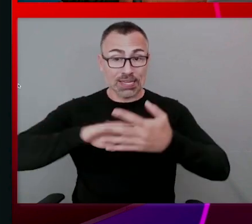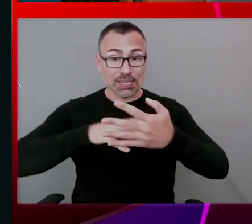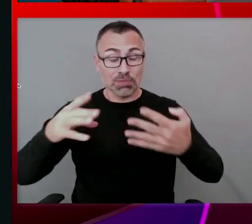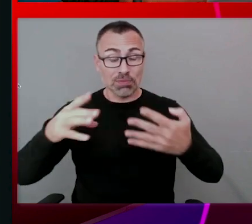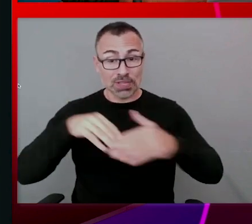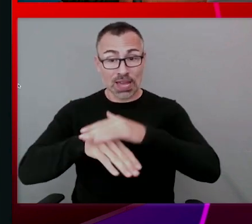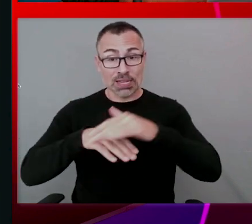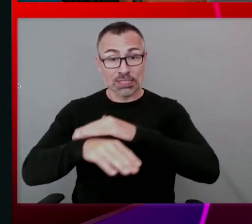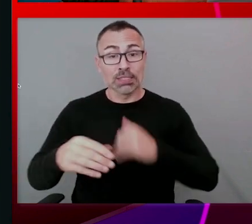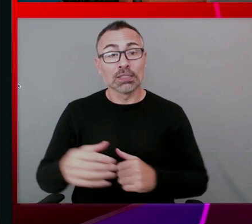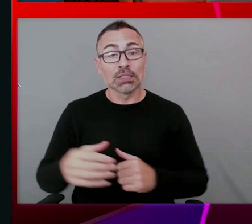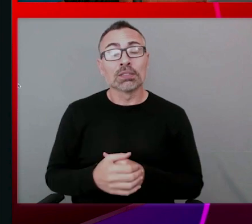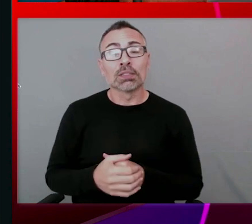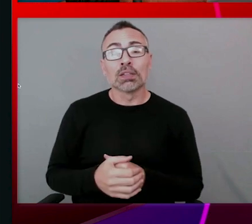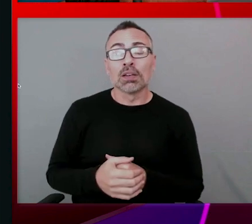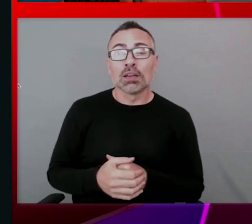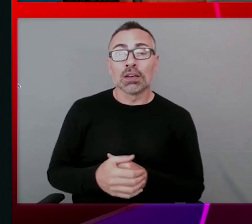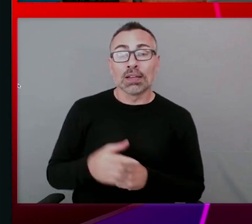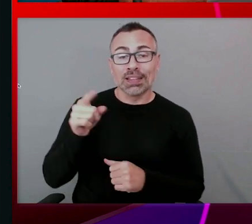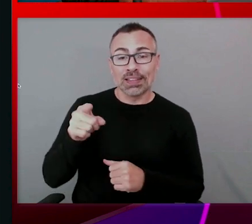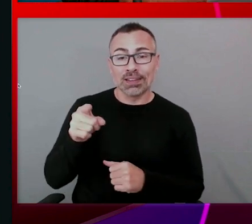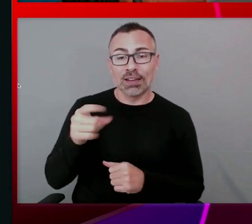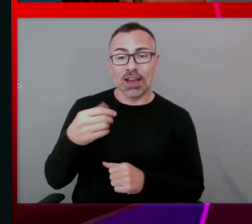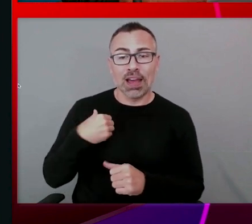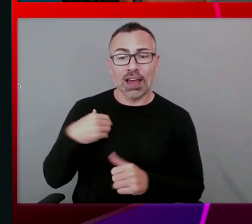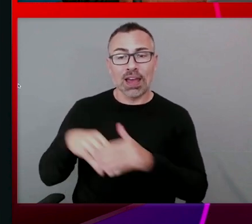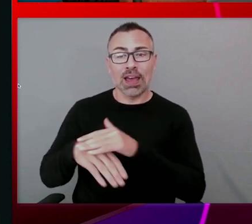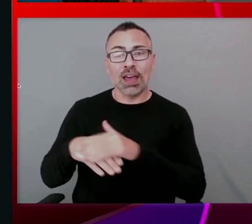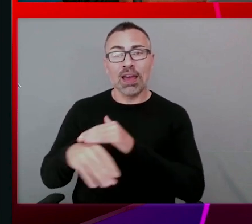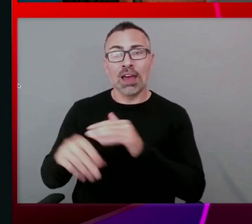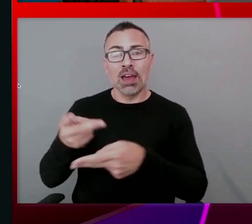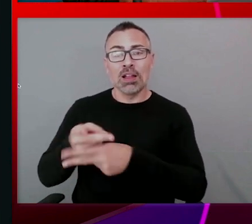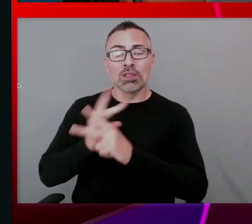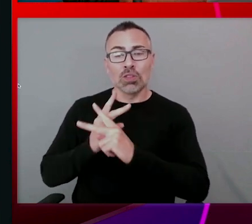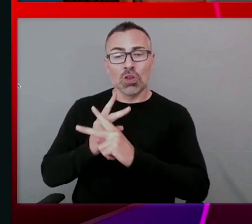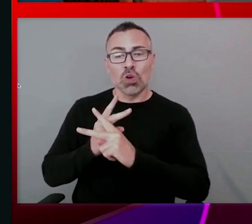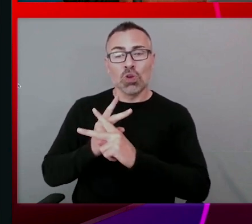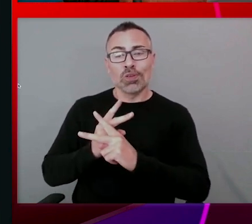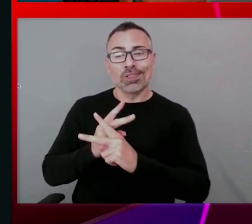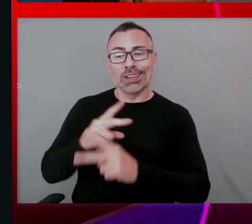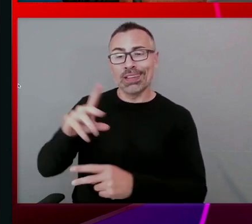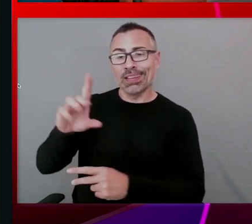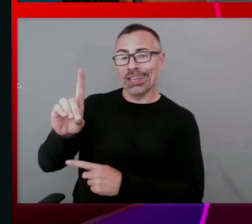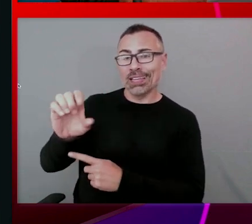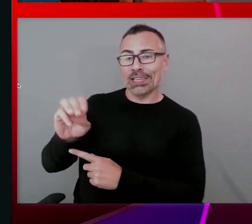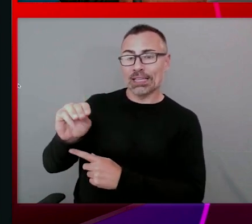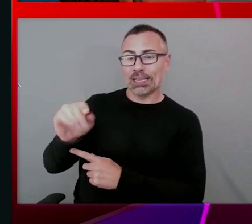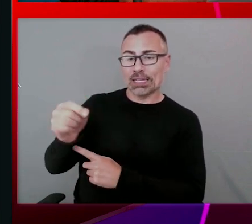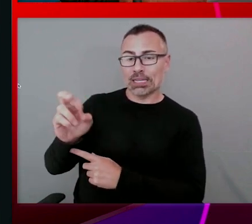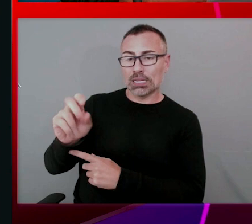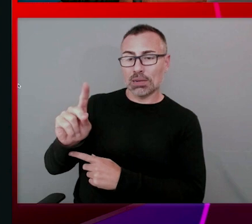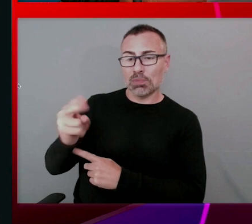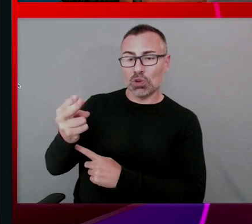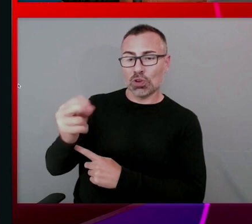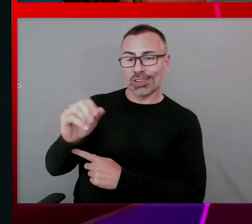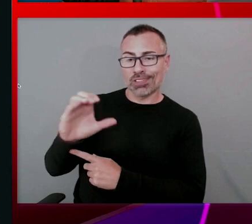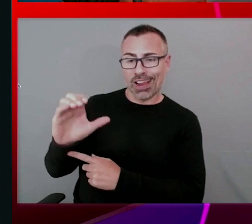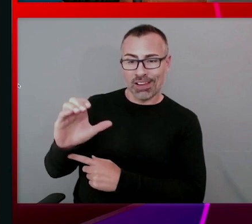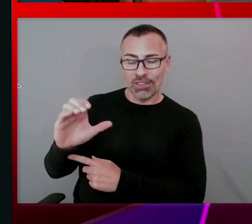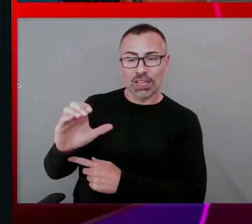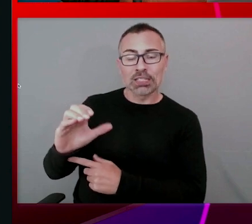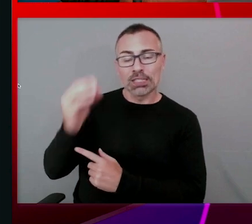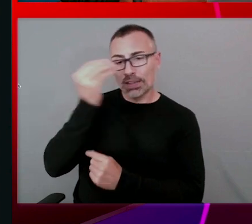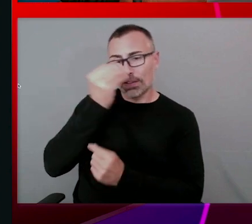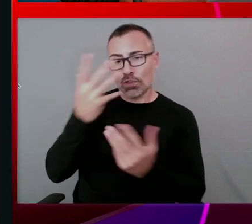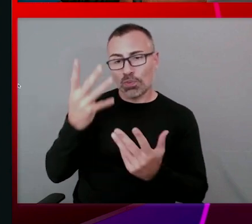have access to the loan demographics information, right? It's a table with 4 features. So I